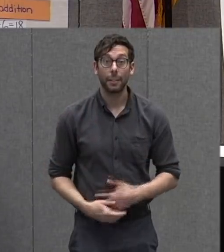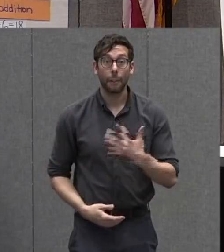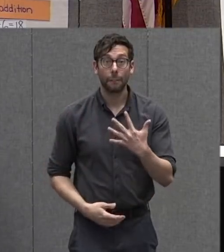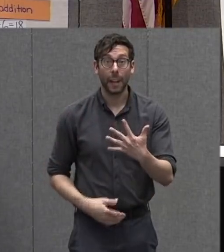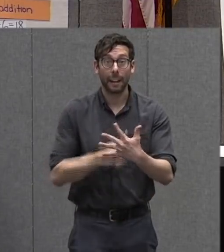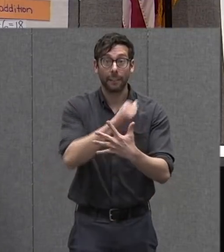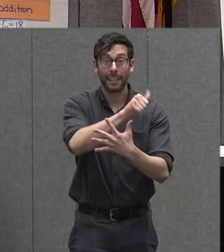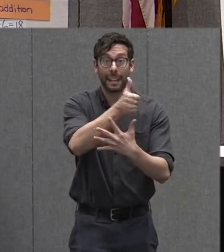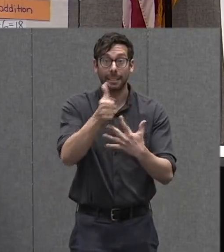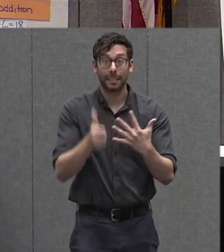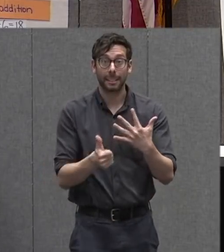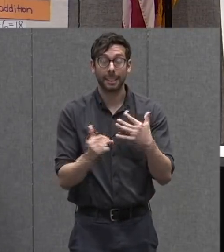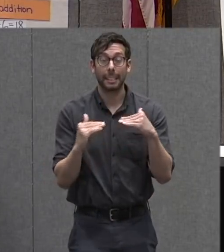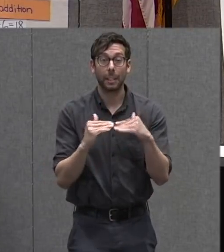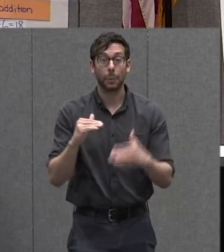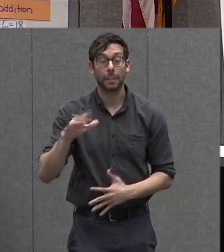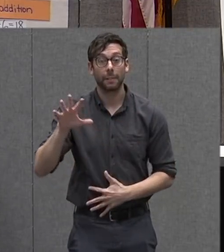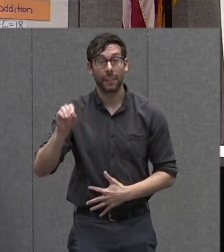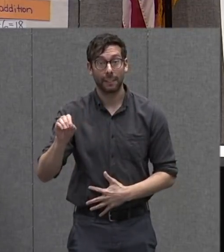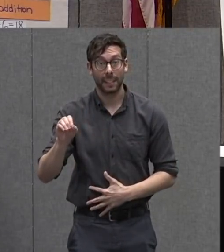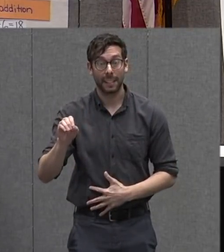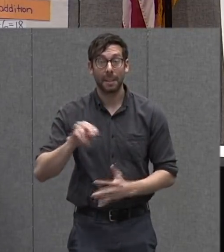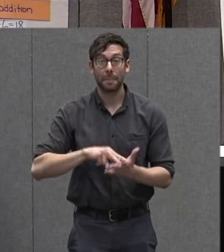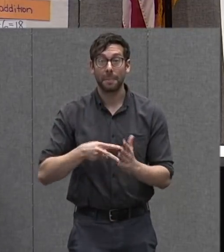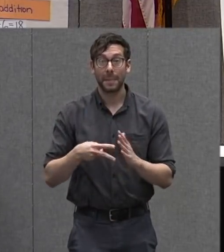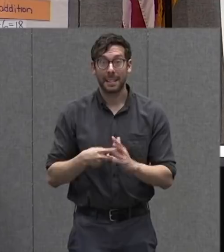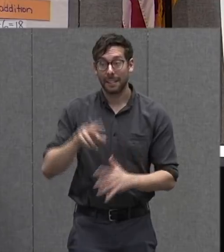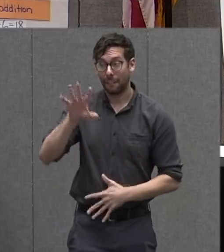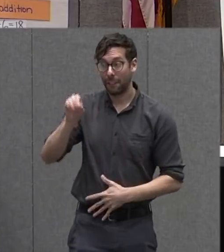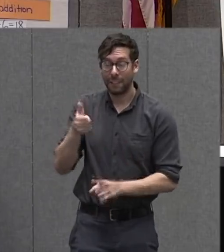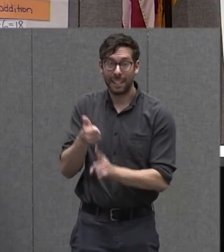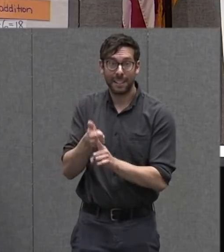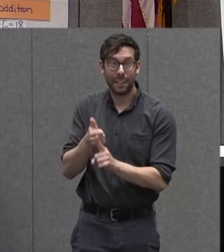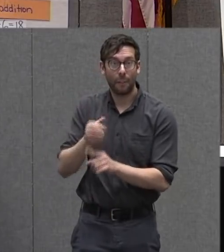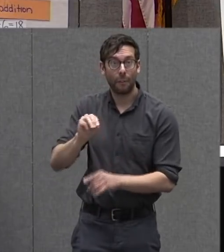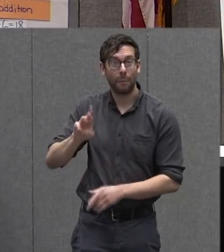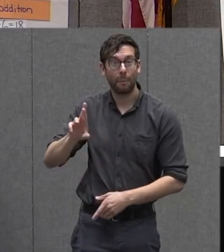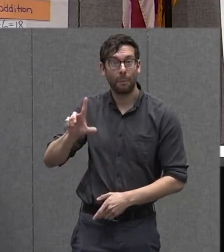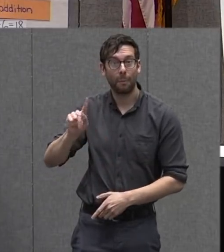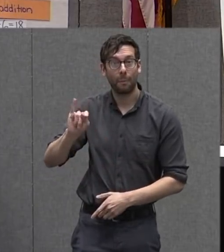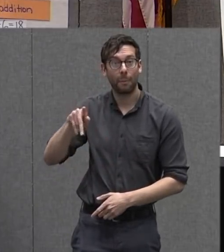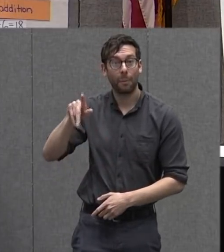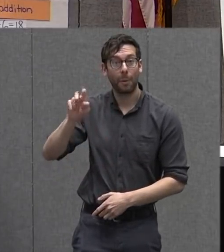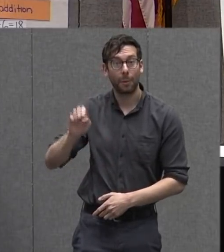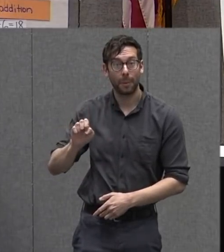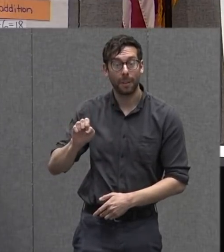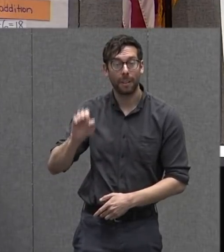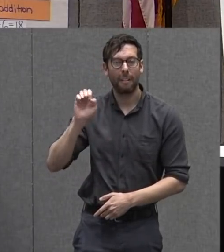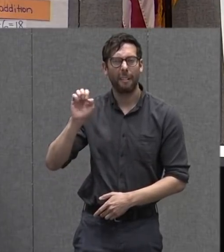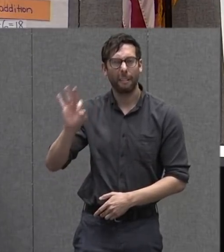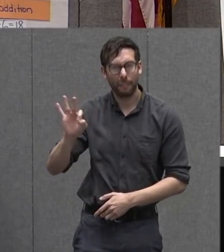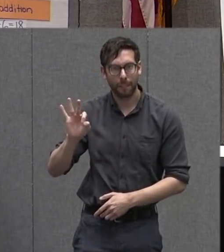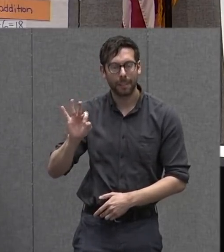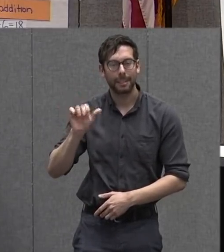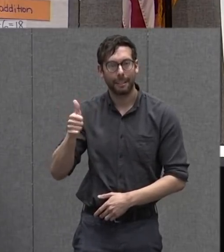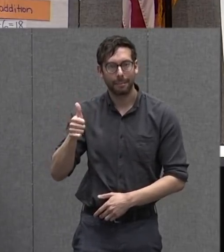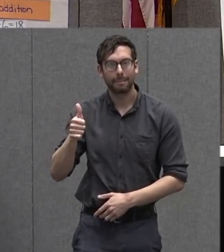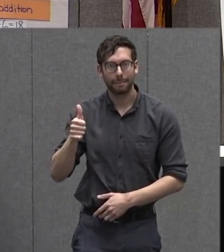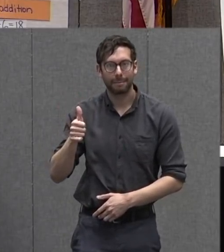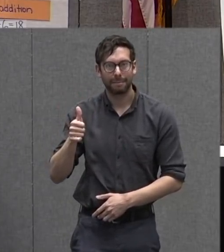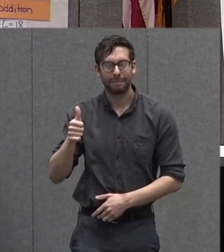is also a multiple of 10, isn't it? Because we can add many tens together to get that 50. Let's talk about